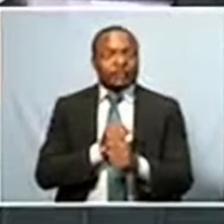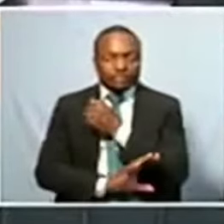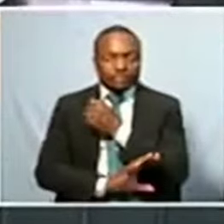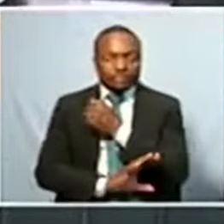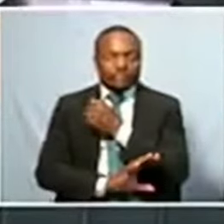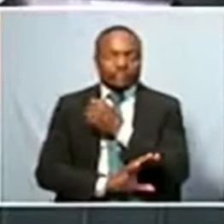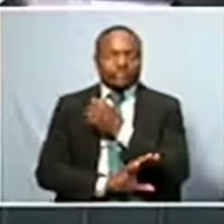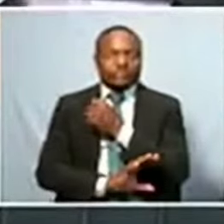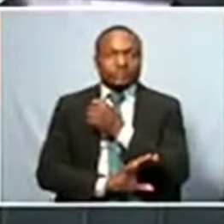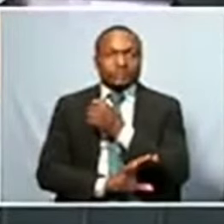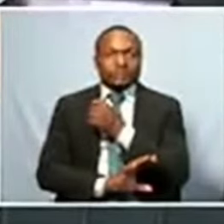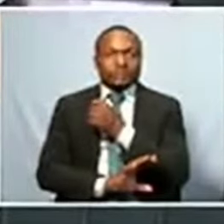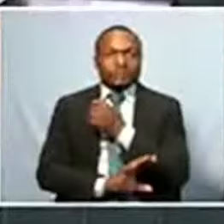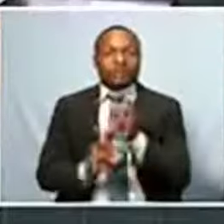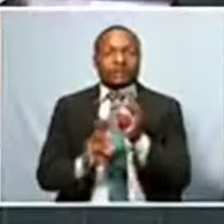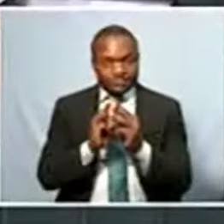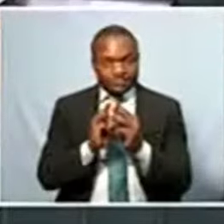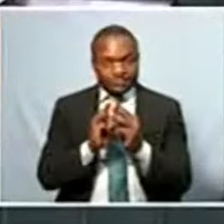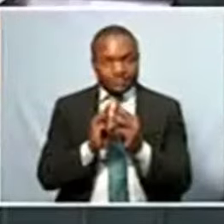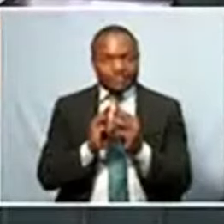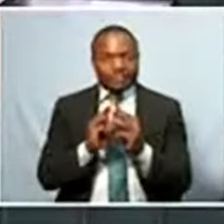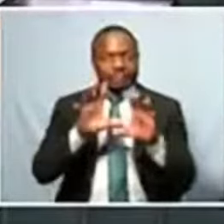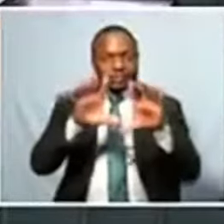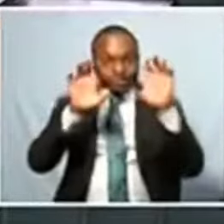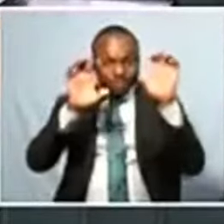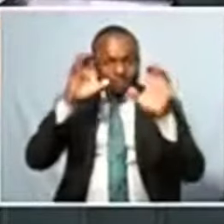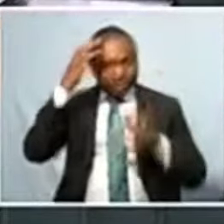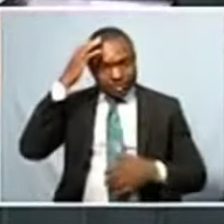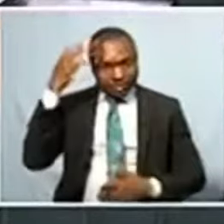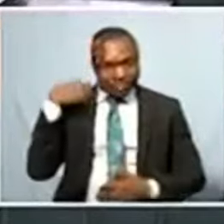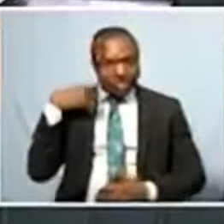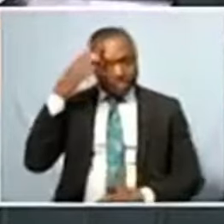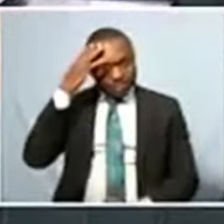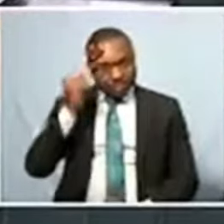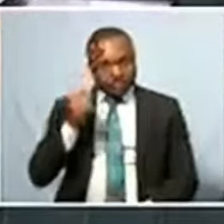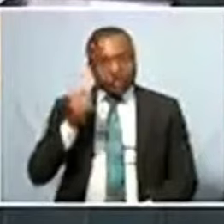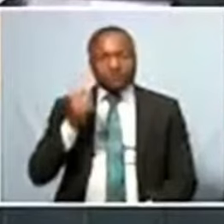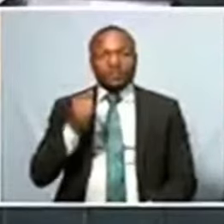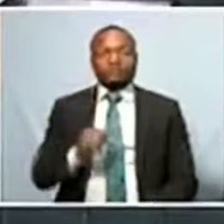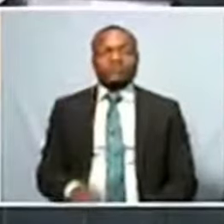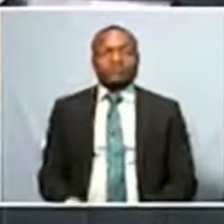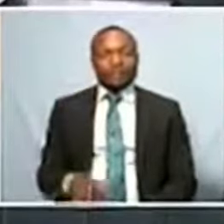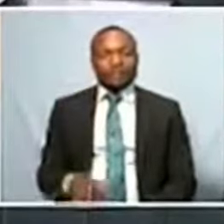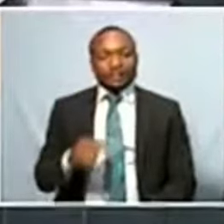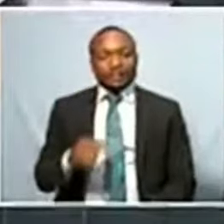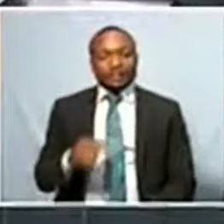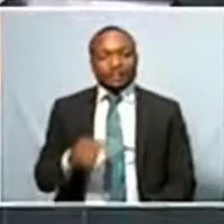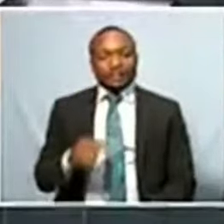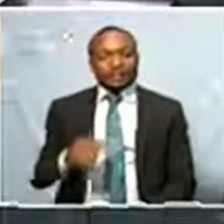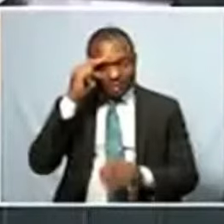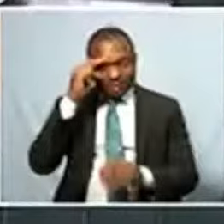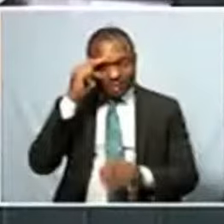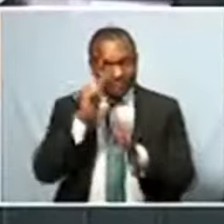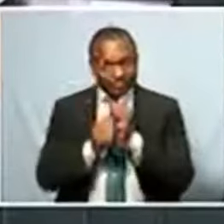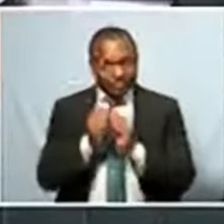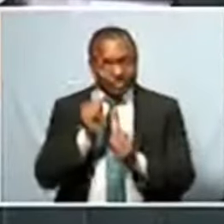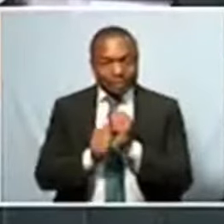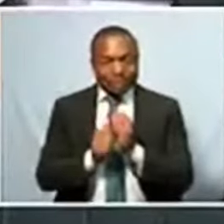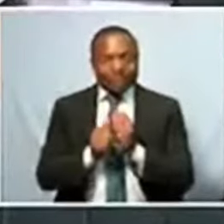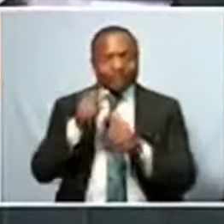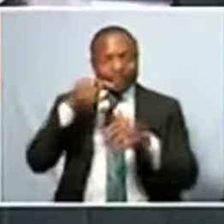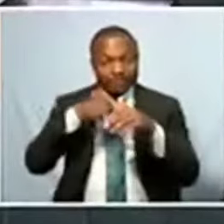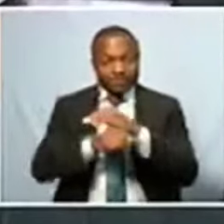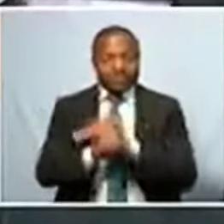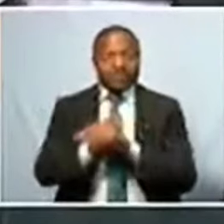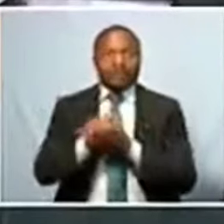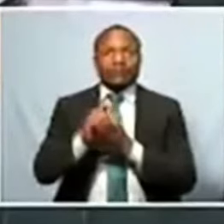and summit meetings at cabinet office. Why am I saying so? I am saying because we are going into an